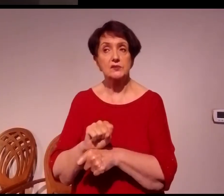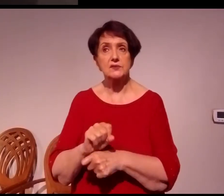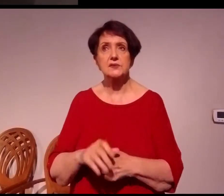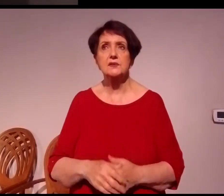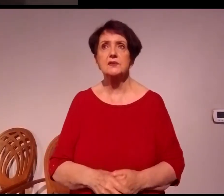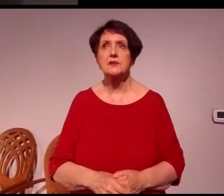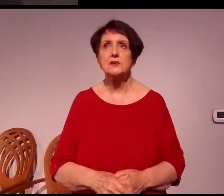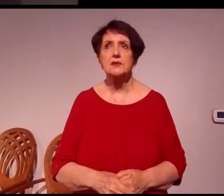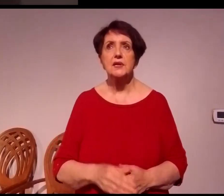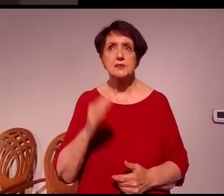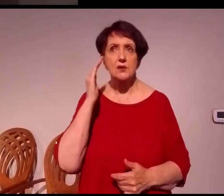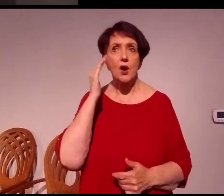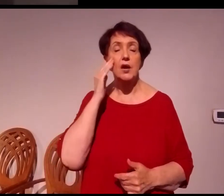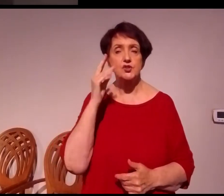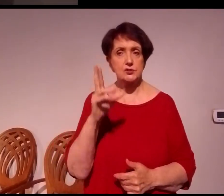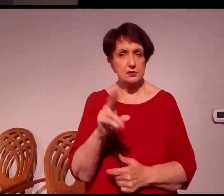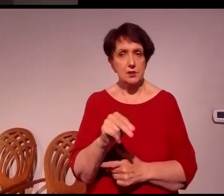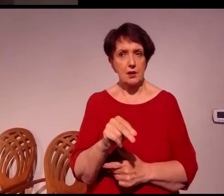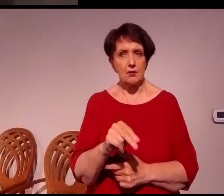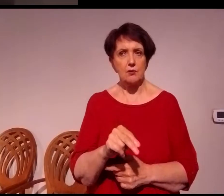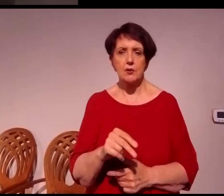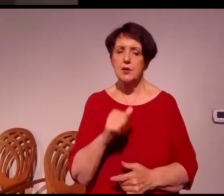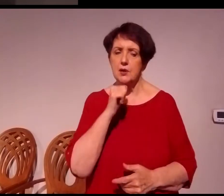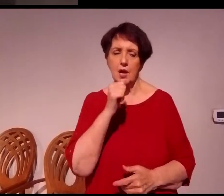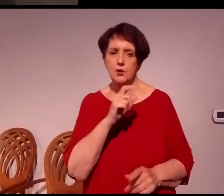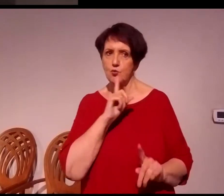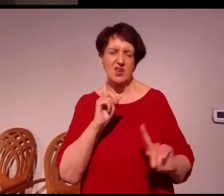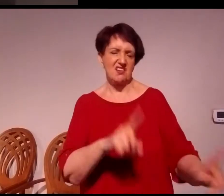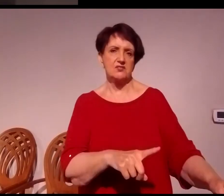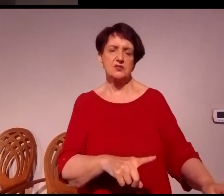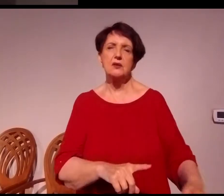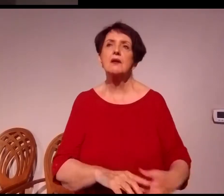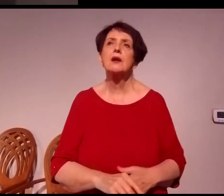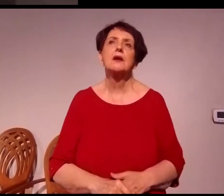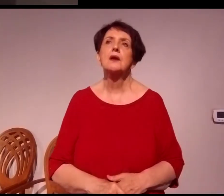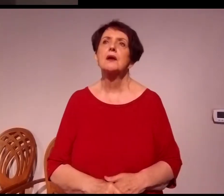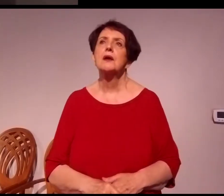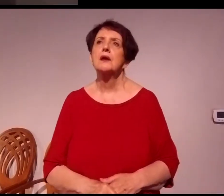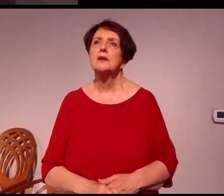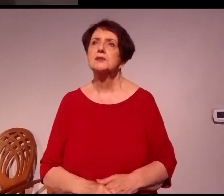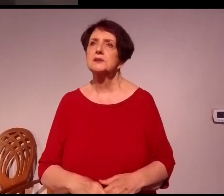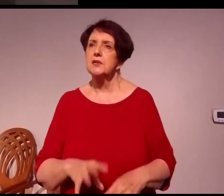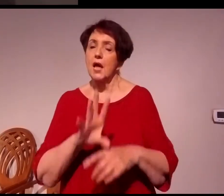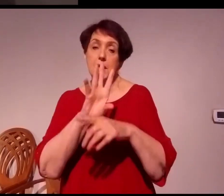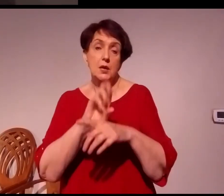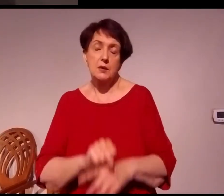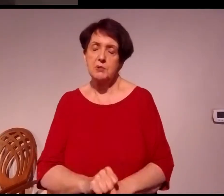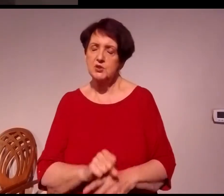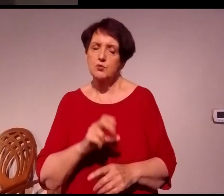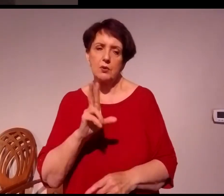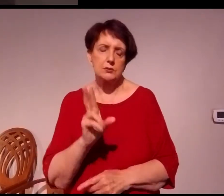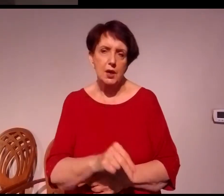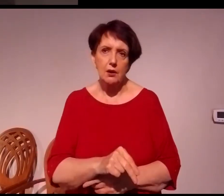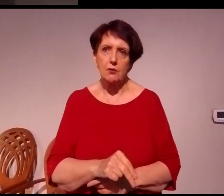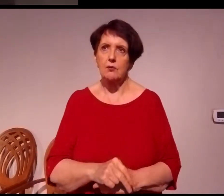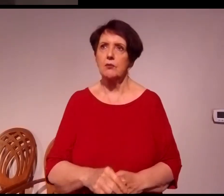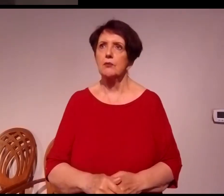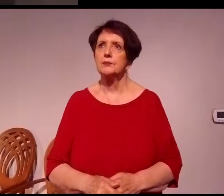is a conscious no. This is not a reactionary no. This is not a habitual no. This is not